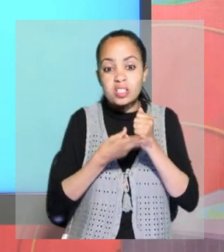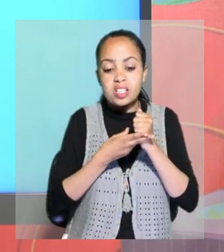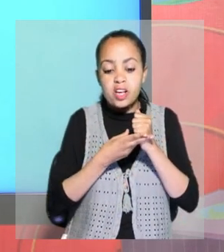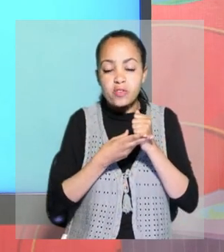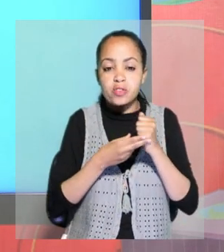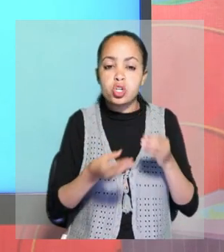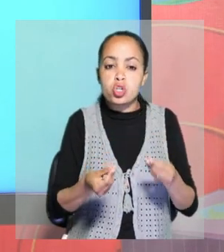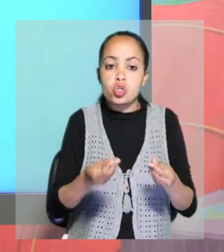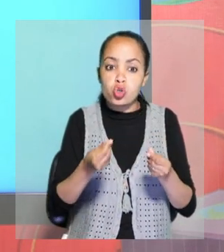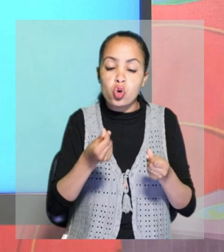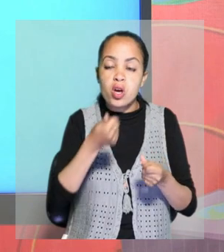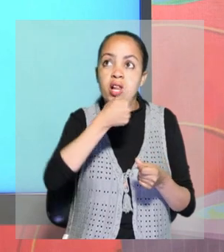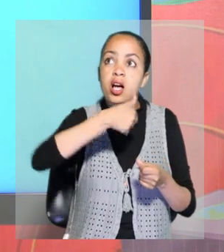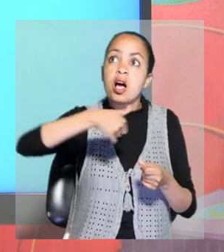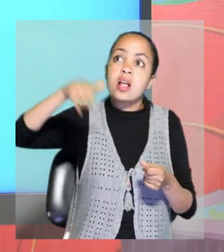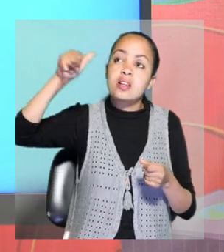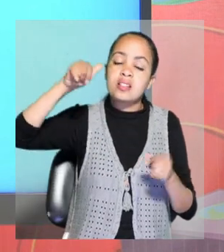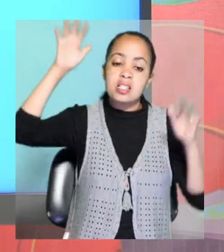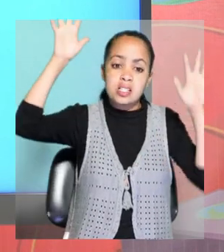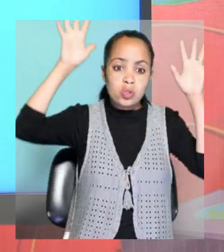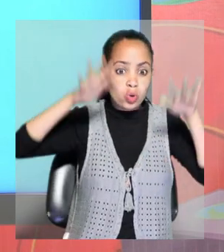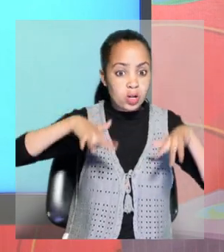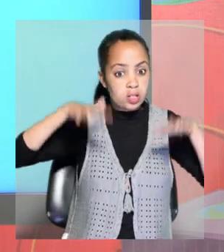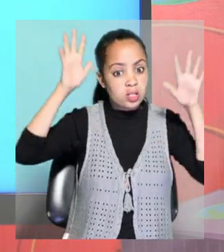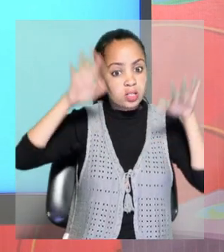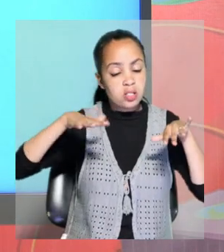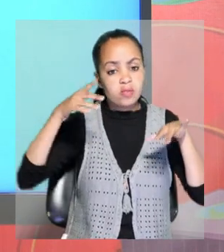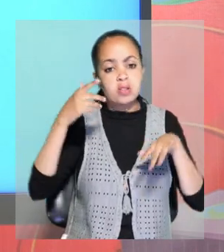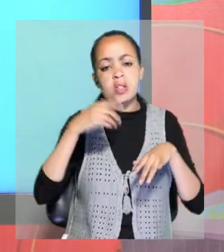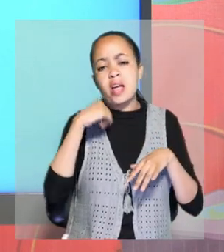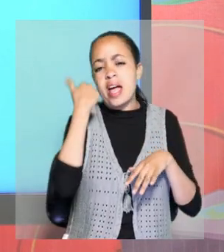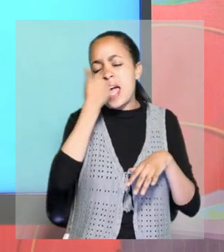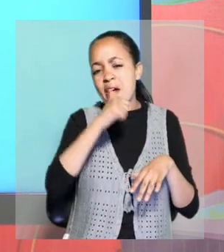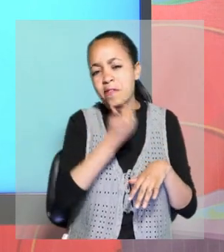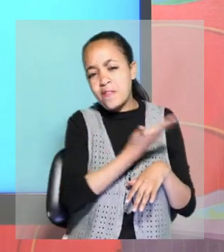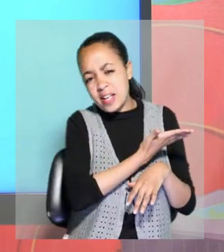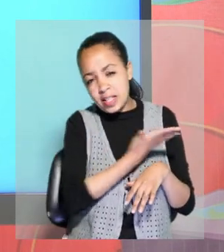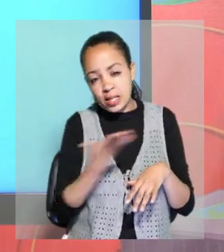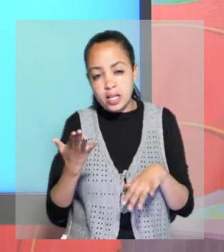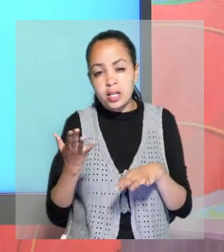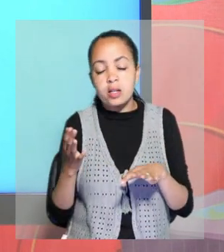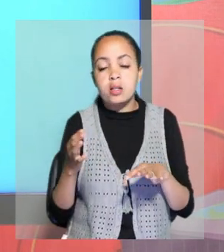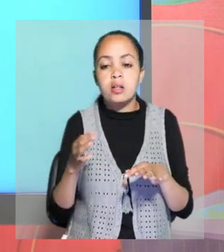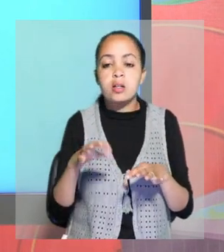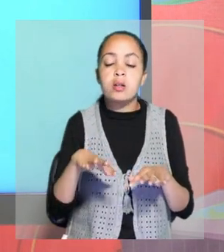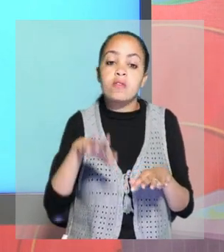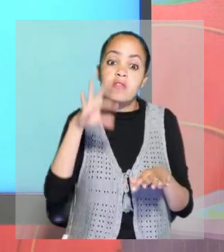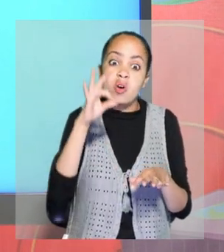climate, we can conserve our rainfall, we can conserve everything if we plant a